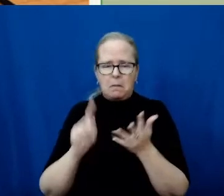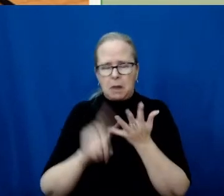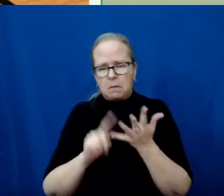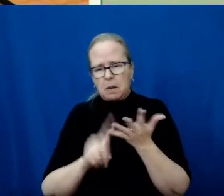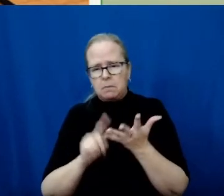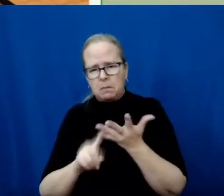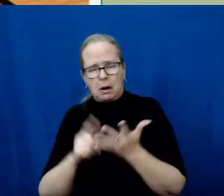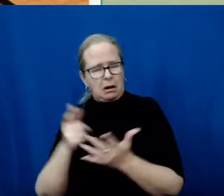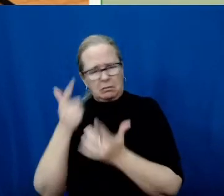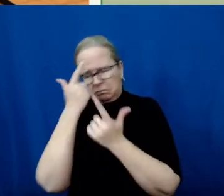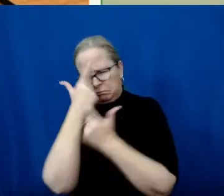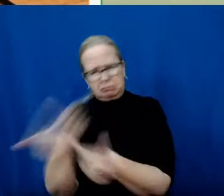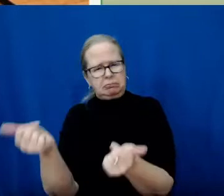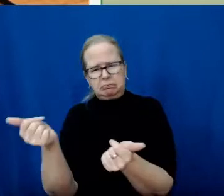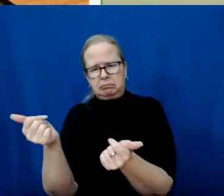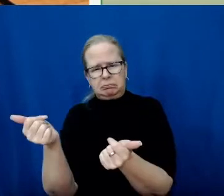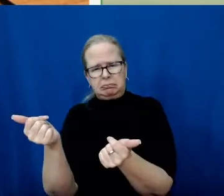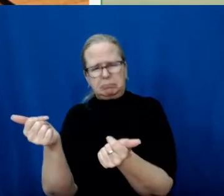use to see,